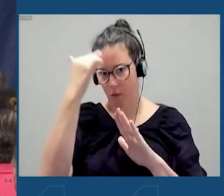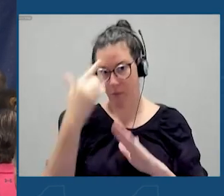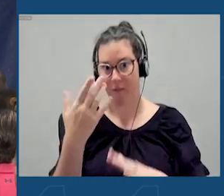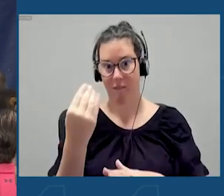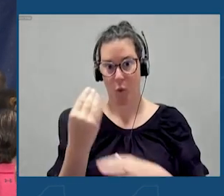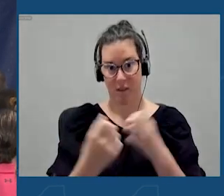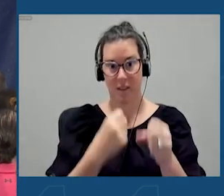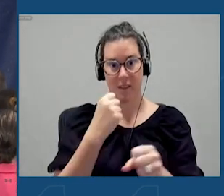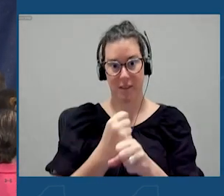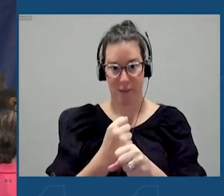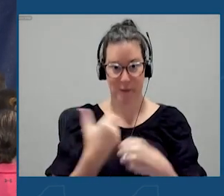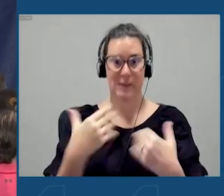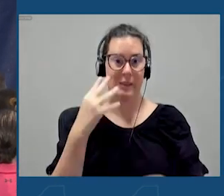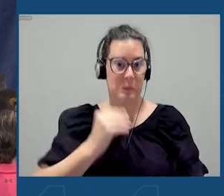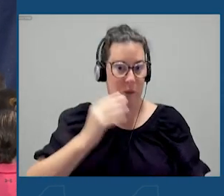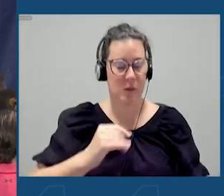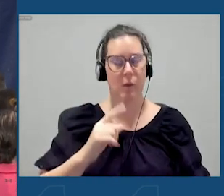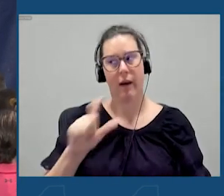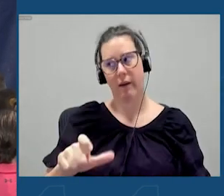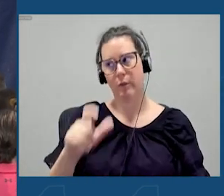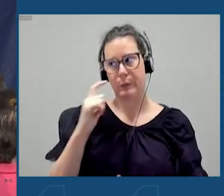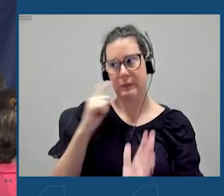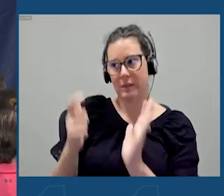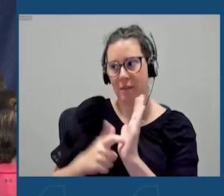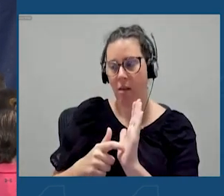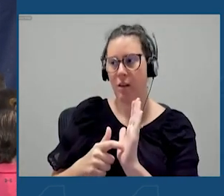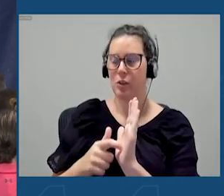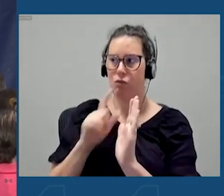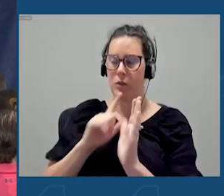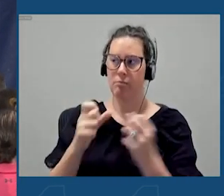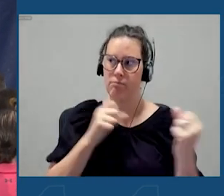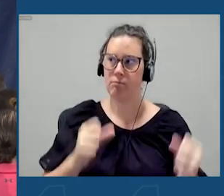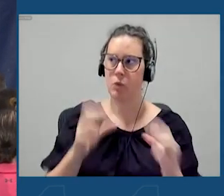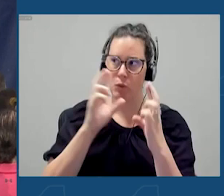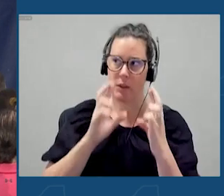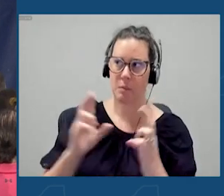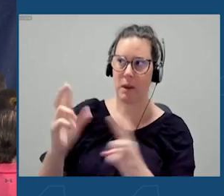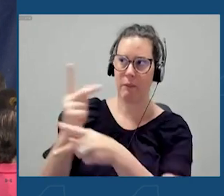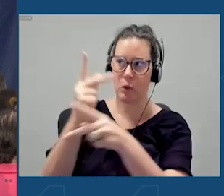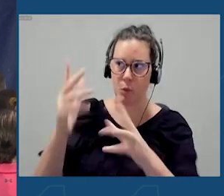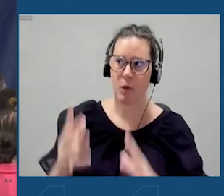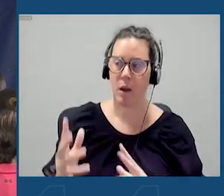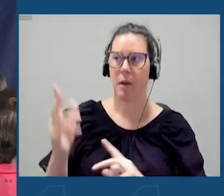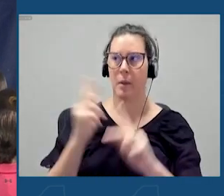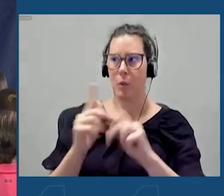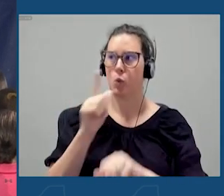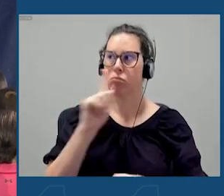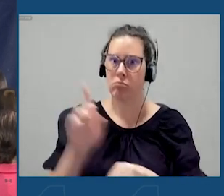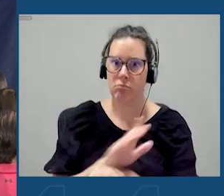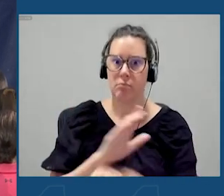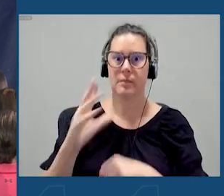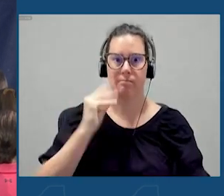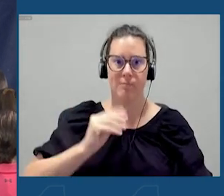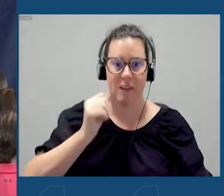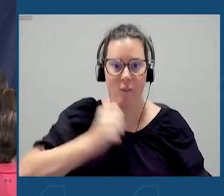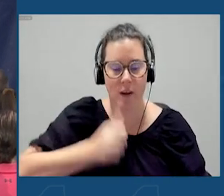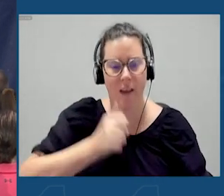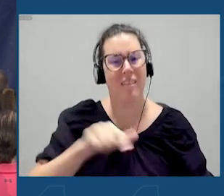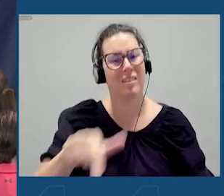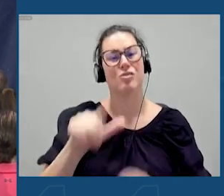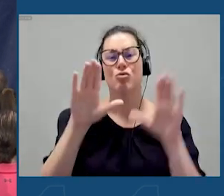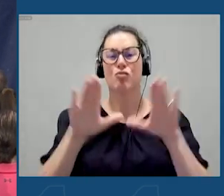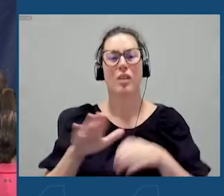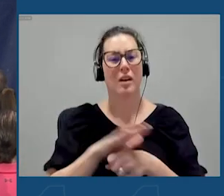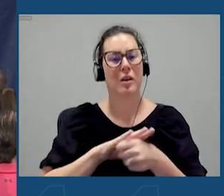to acknowledge and show high levels of respect to the supervisors, the people who are in the trenches. But Marcy is a great community, and I thank you for